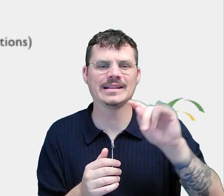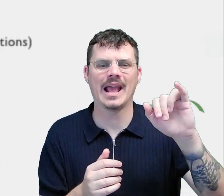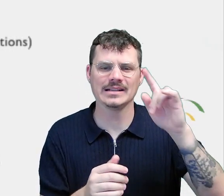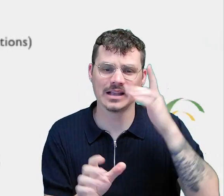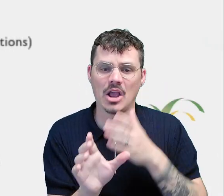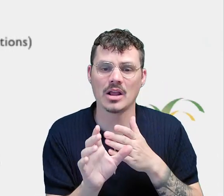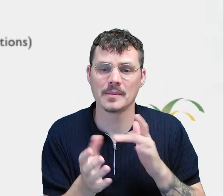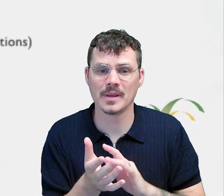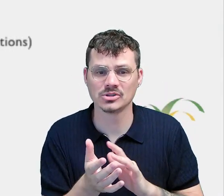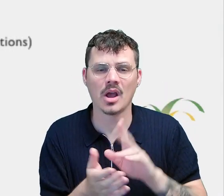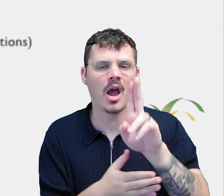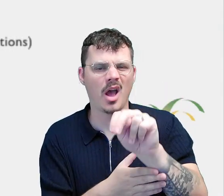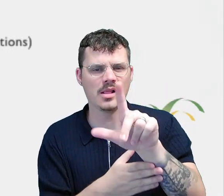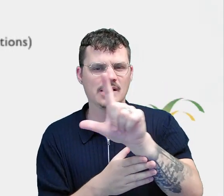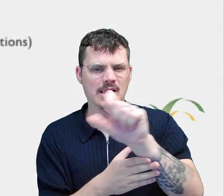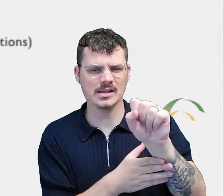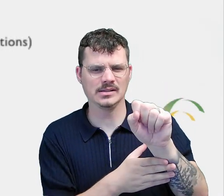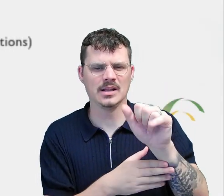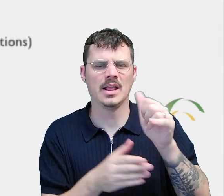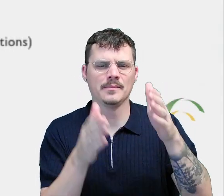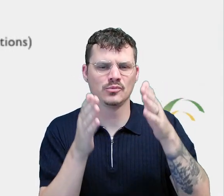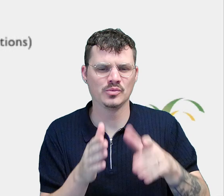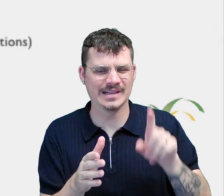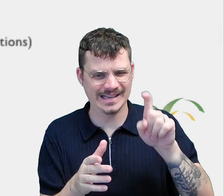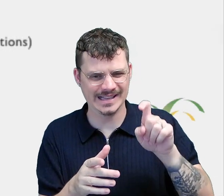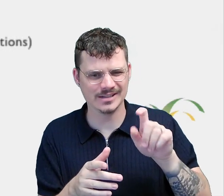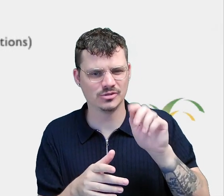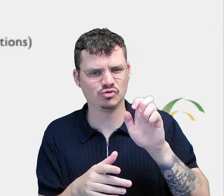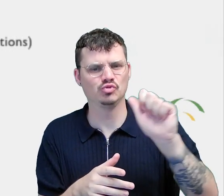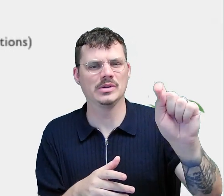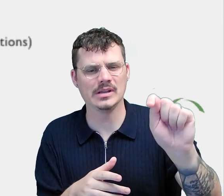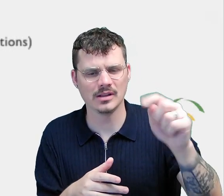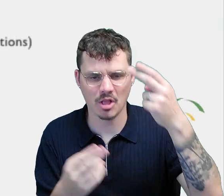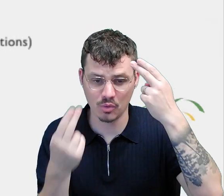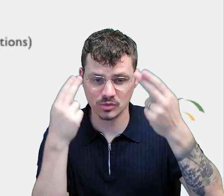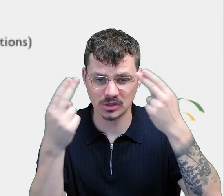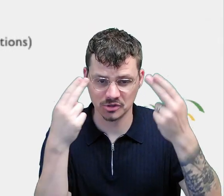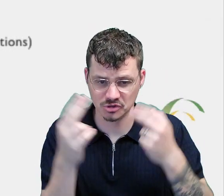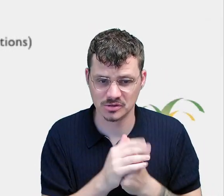medications unless the person needs treatment of hallucinations.